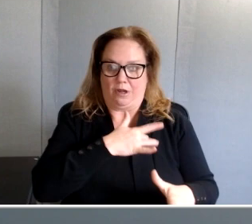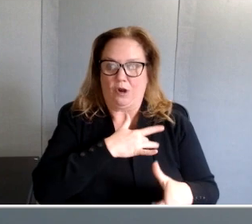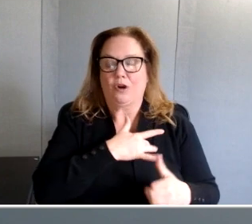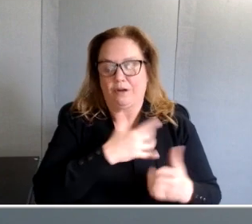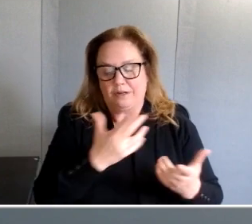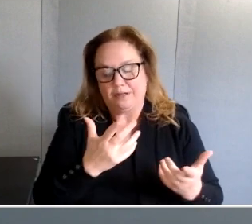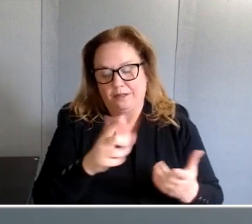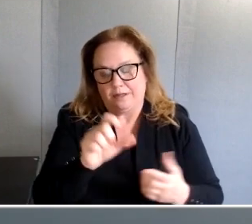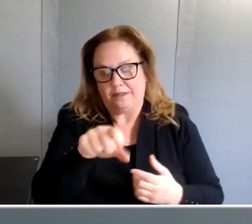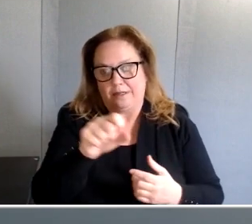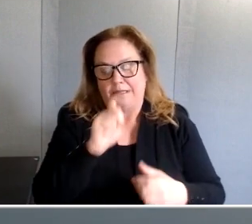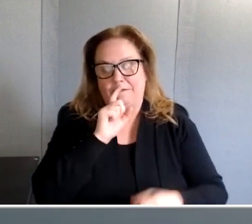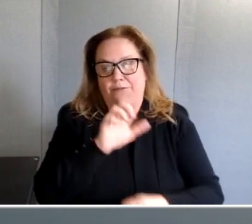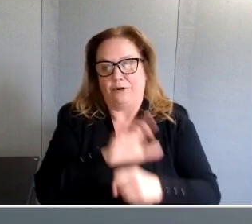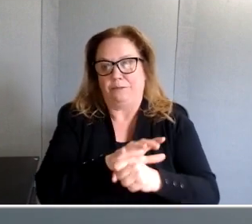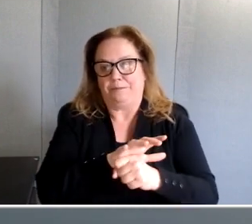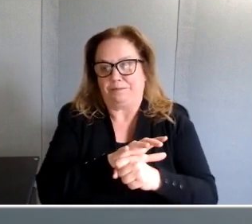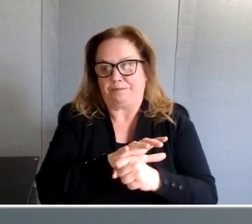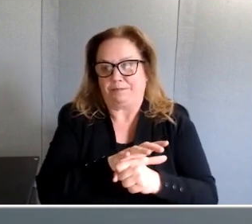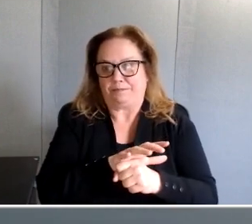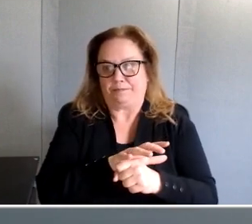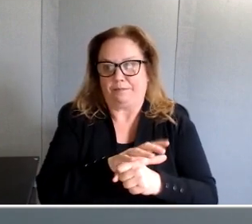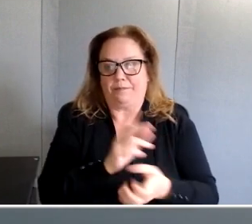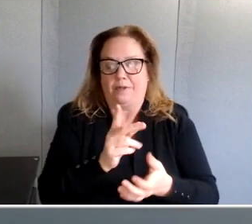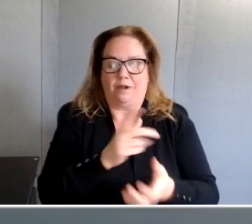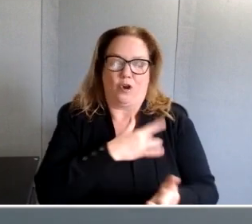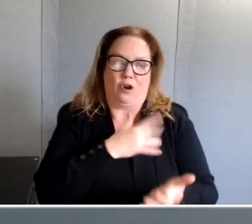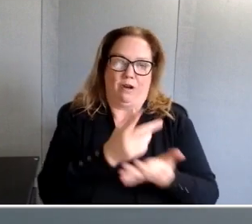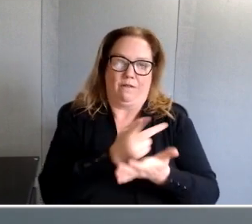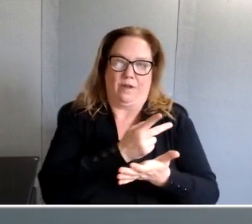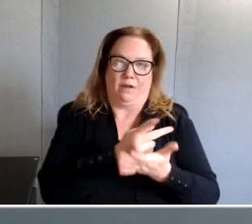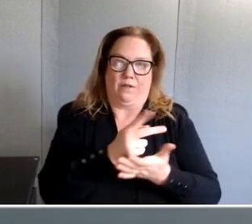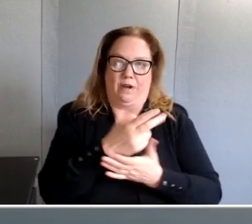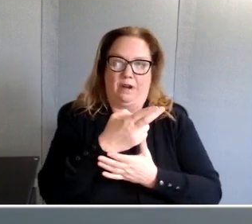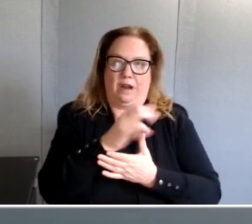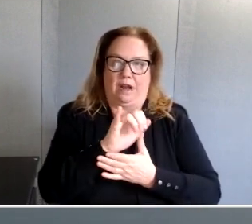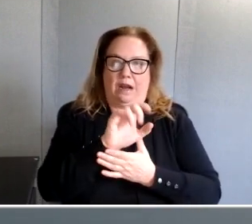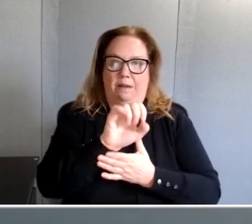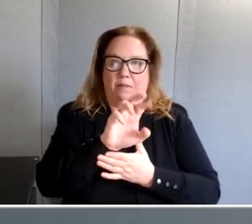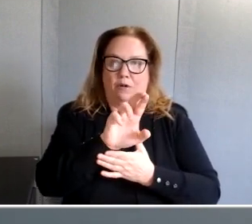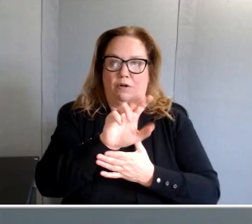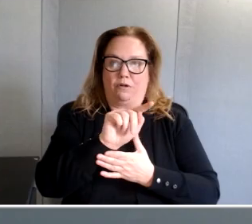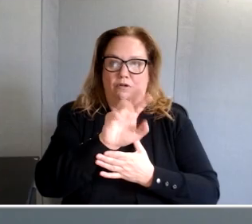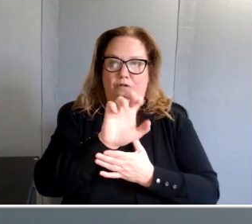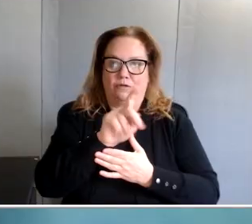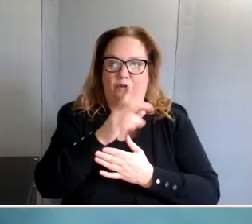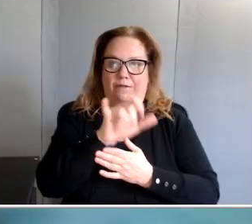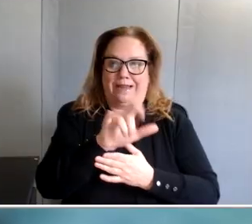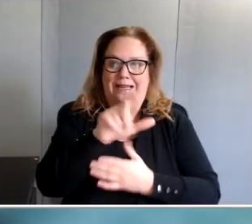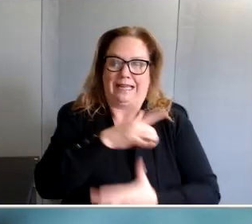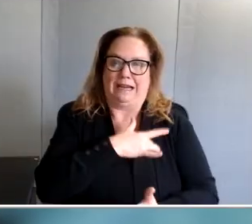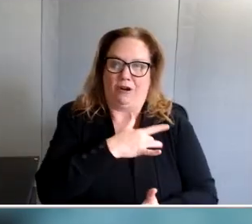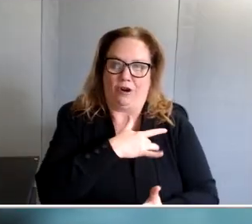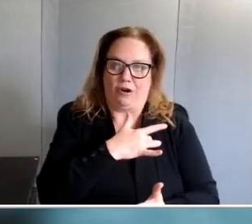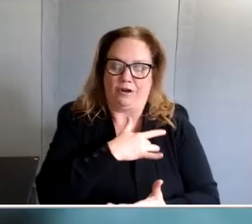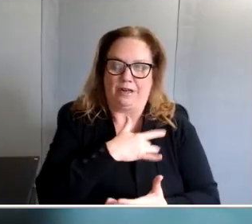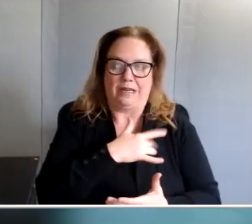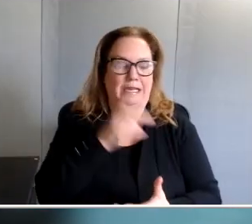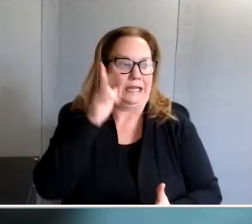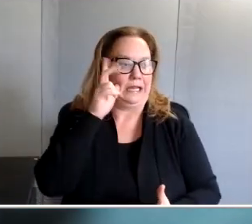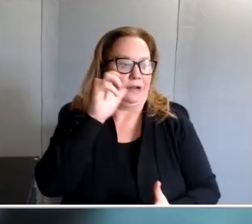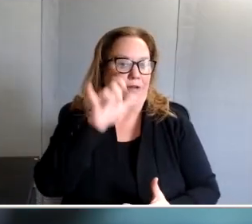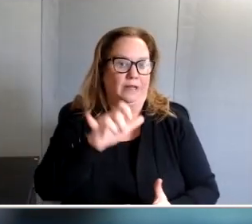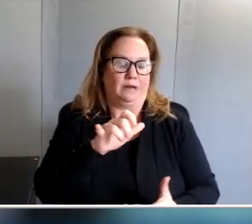he confirmed that I'm in heart failure from hypertrophy and I need a heart. Hearing that was